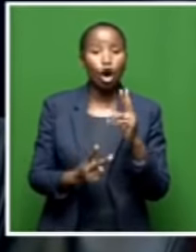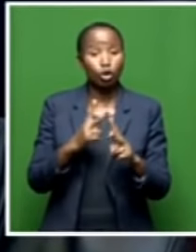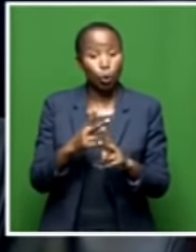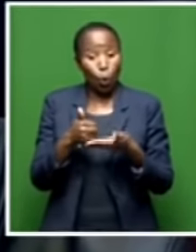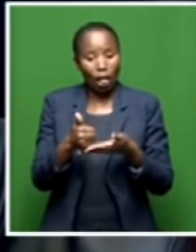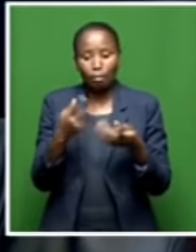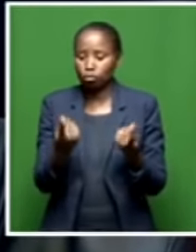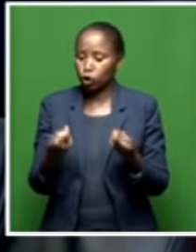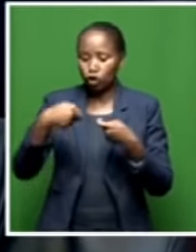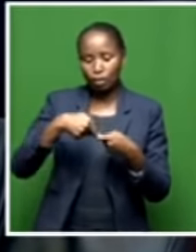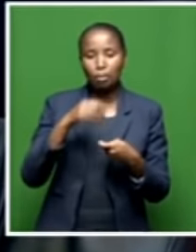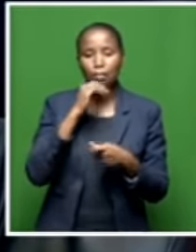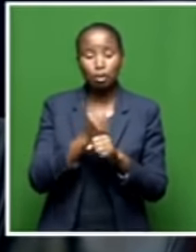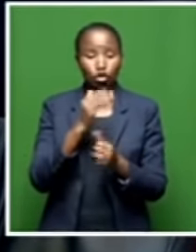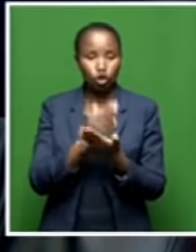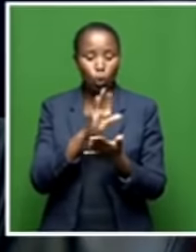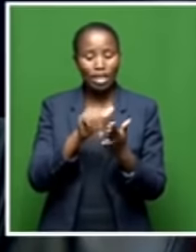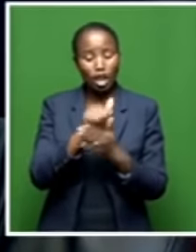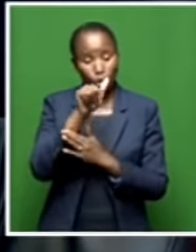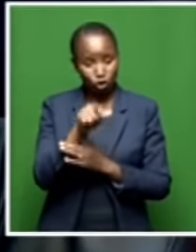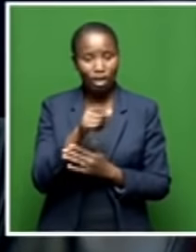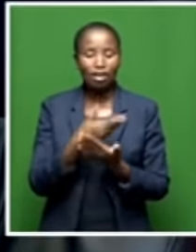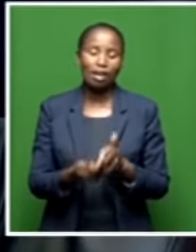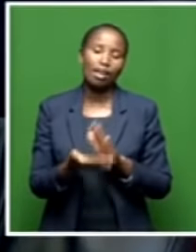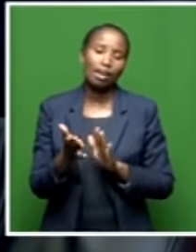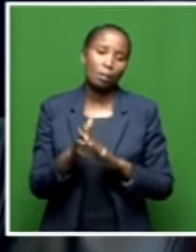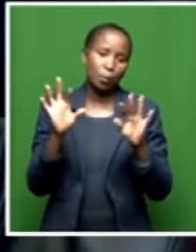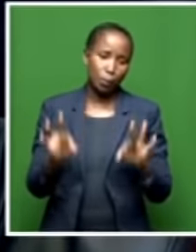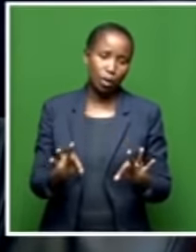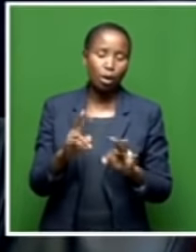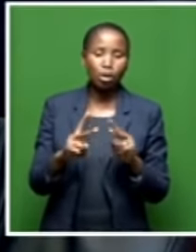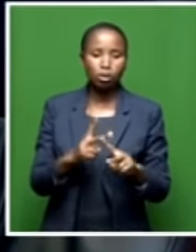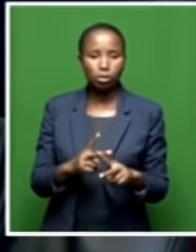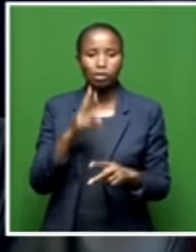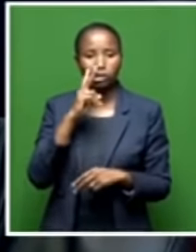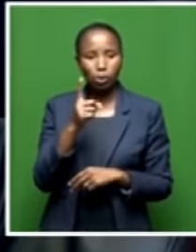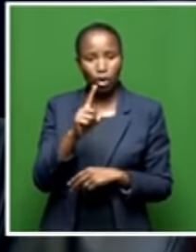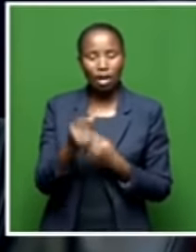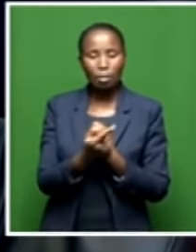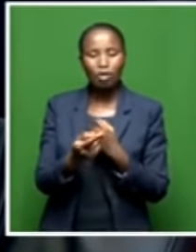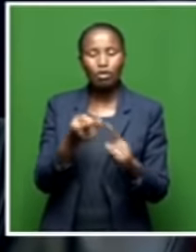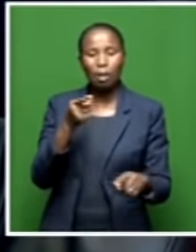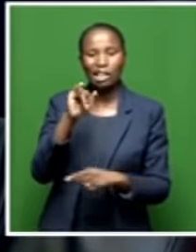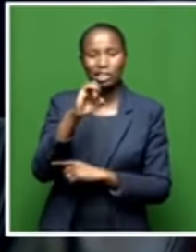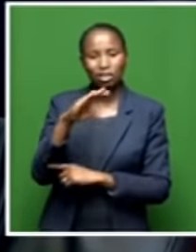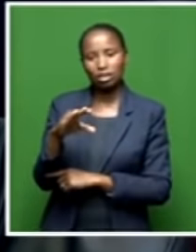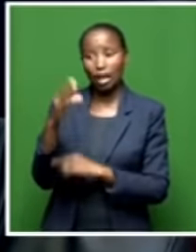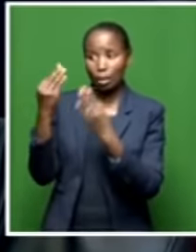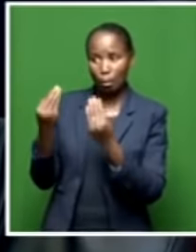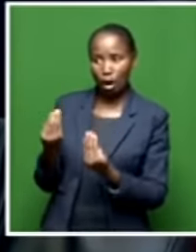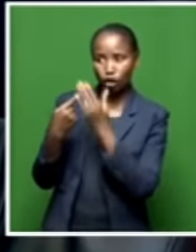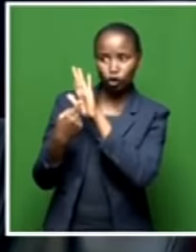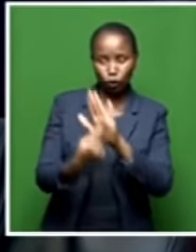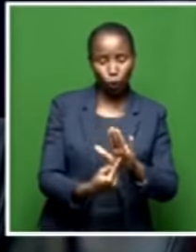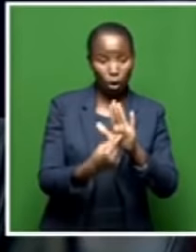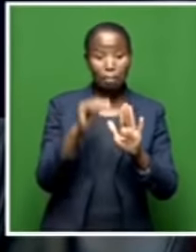the turnout, as indicated by IEC figures, is really going to be low, because that is going to be a